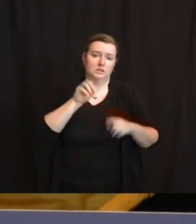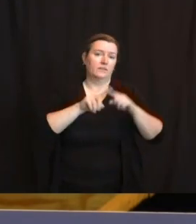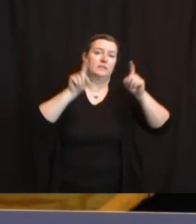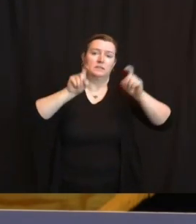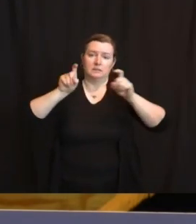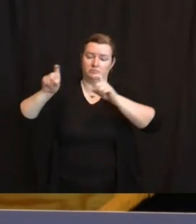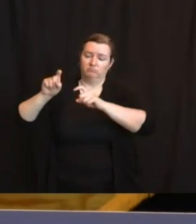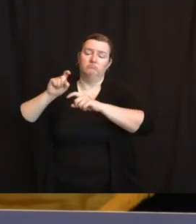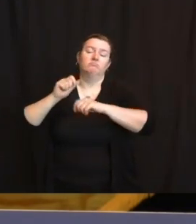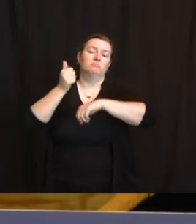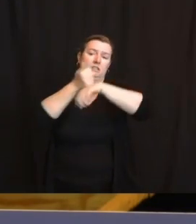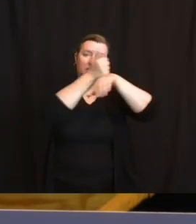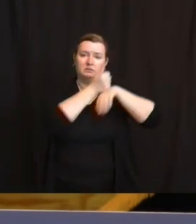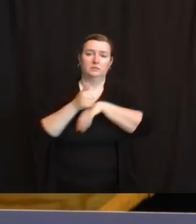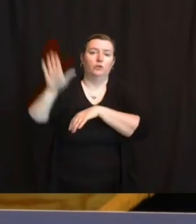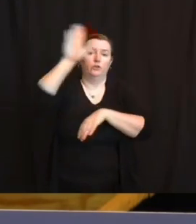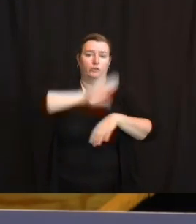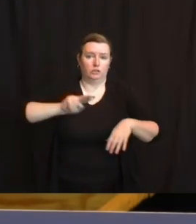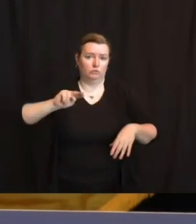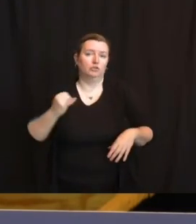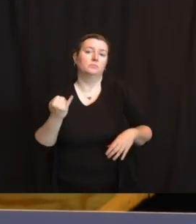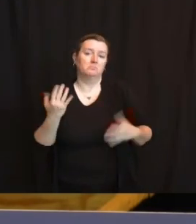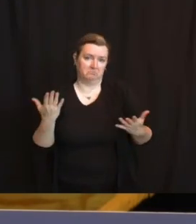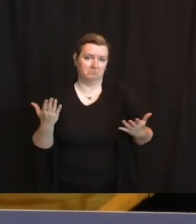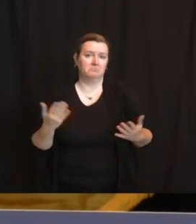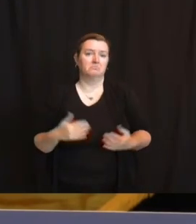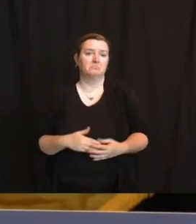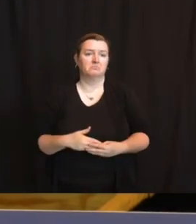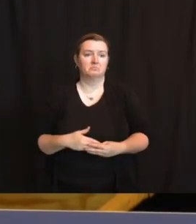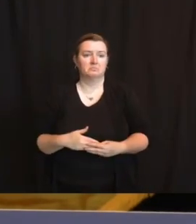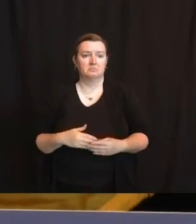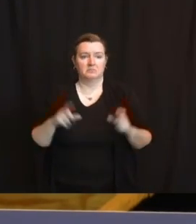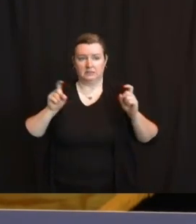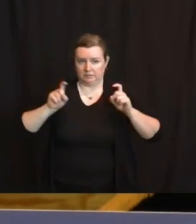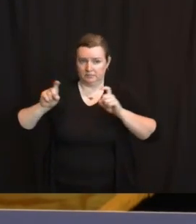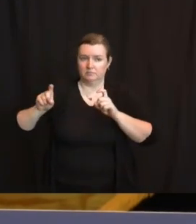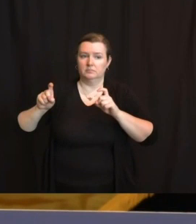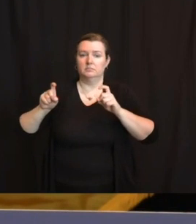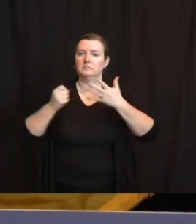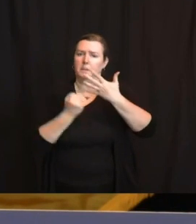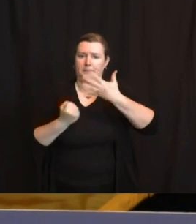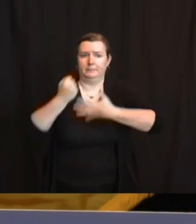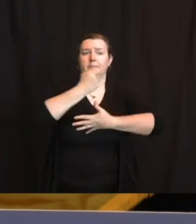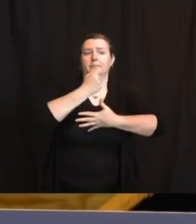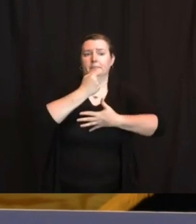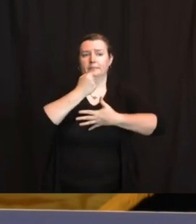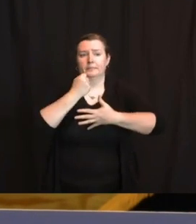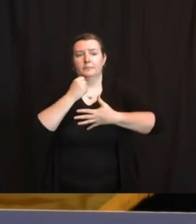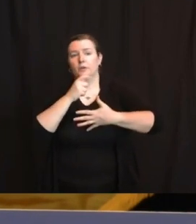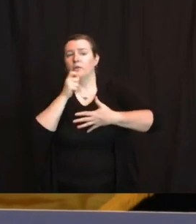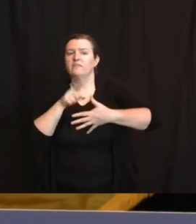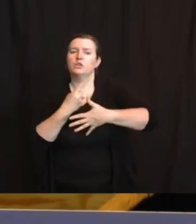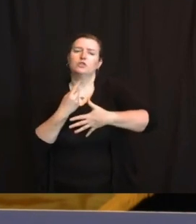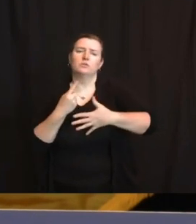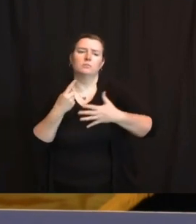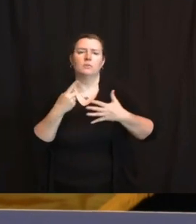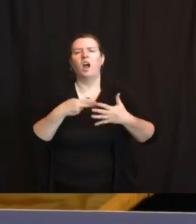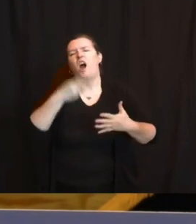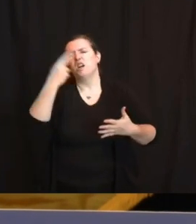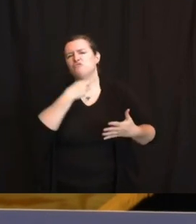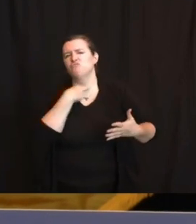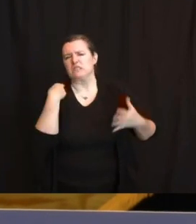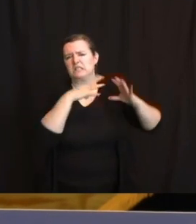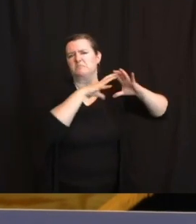Tested. We are prioritizing testing for vulnerable populations and seasonal farm workers and the